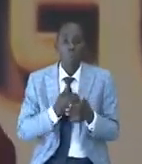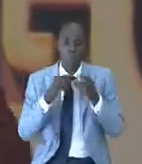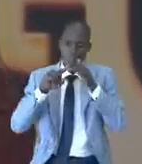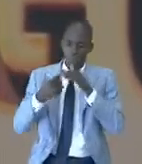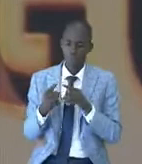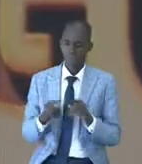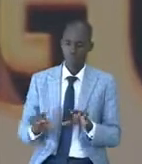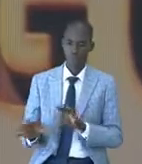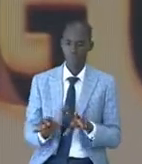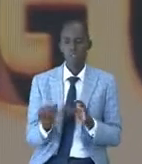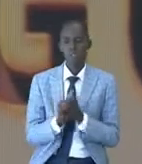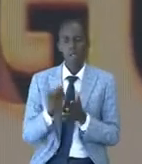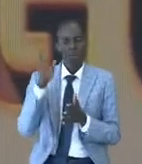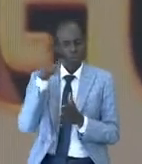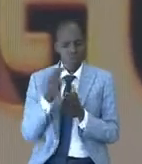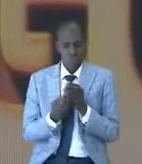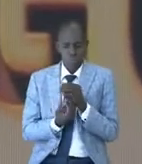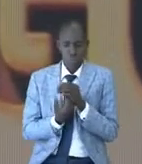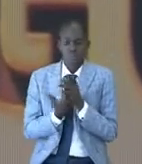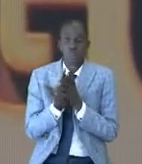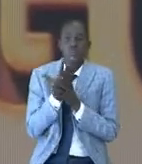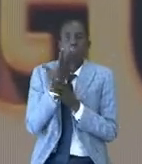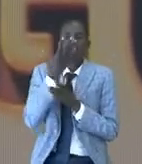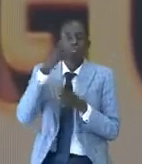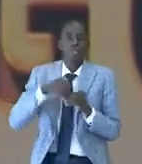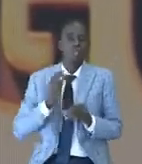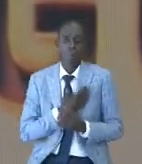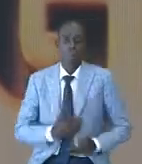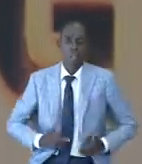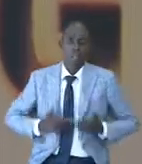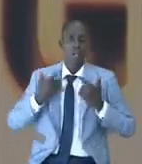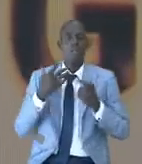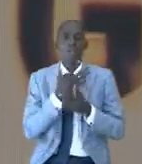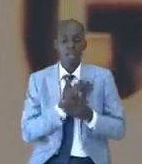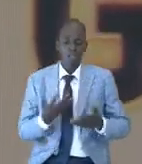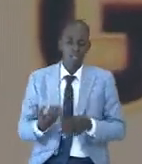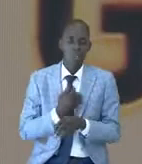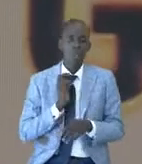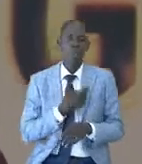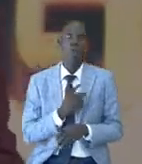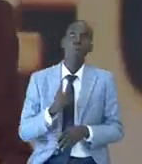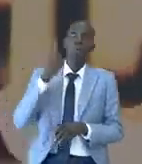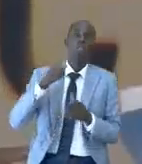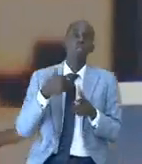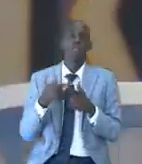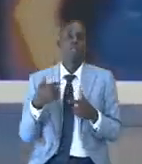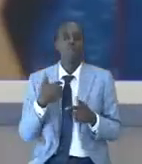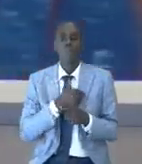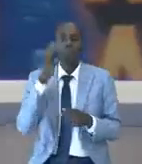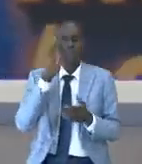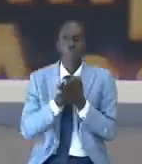will germinate in our lives, that will raise us up, and then will become for us